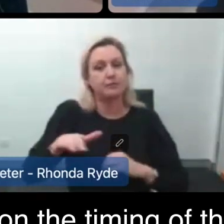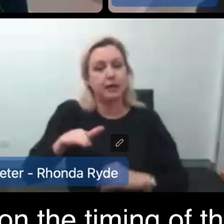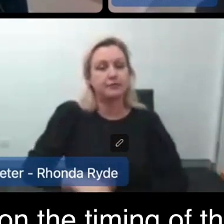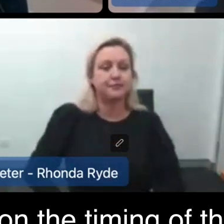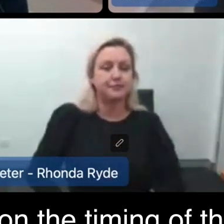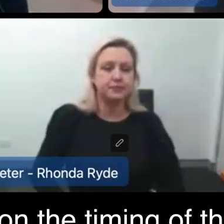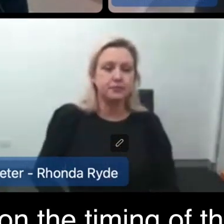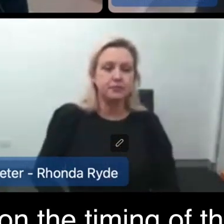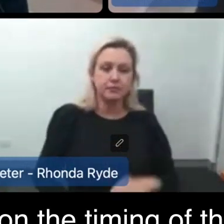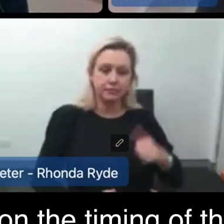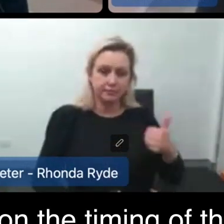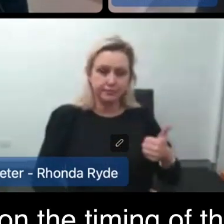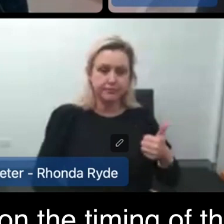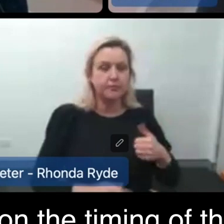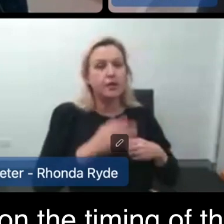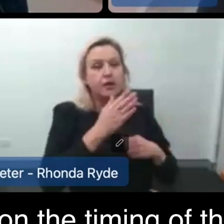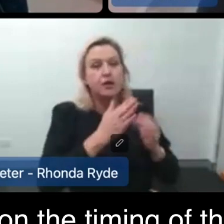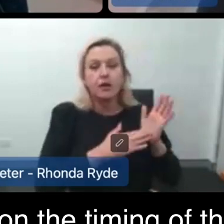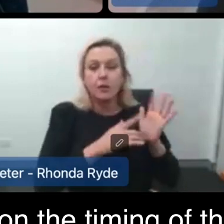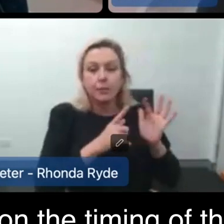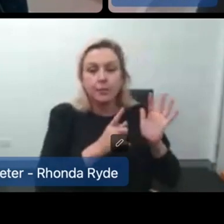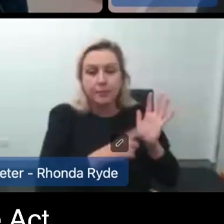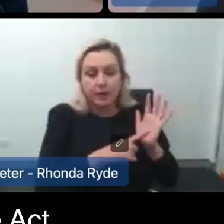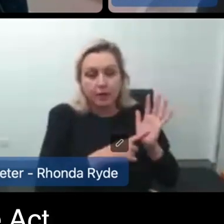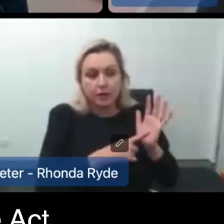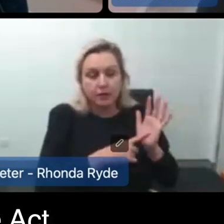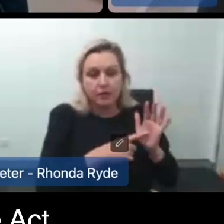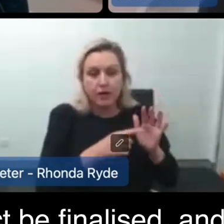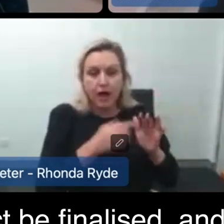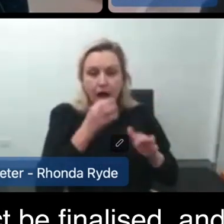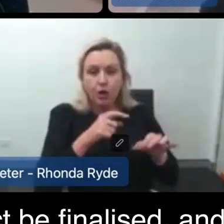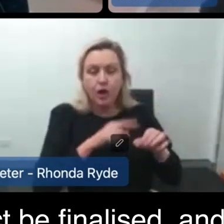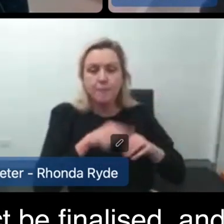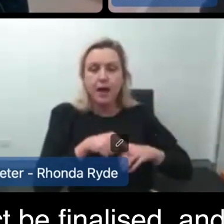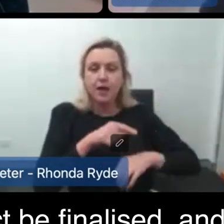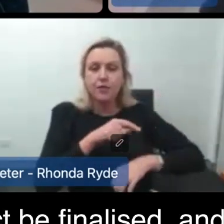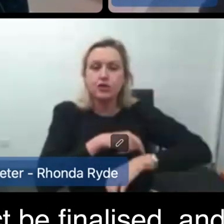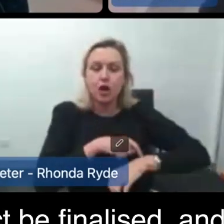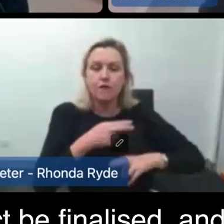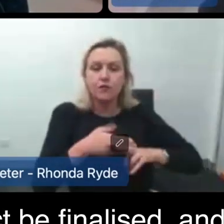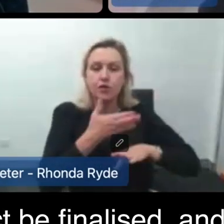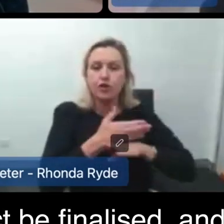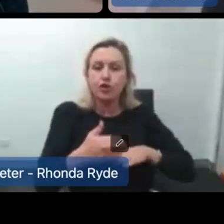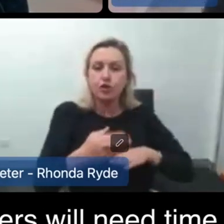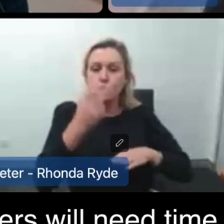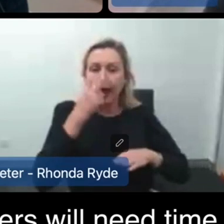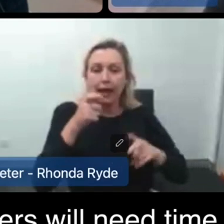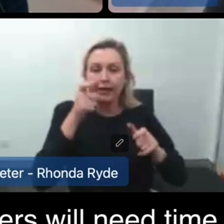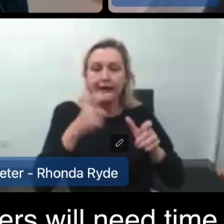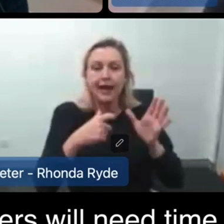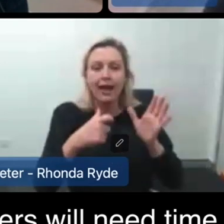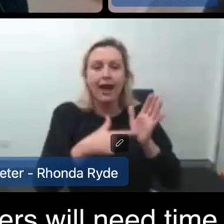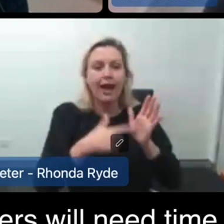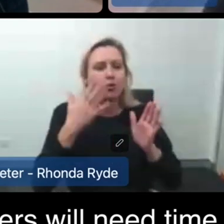Great. Mel, there's a question on the timing of the New Aged Care Act. When will the New Aged Care Act be finalised? And the